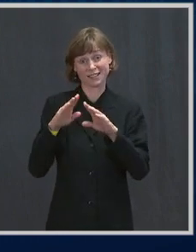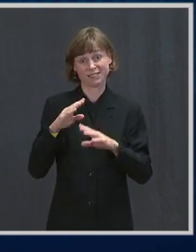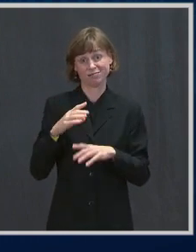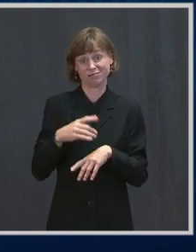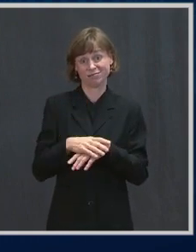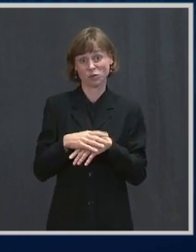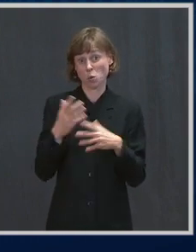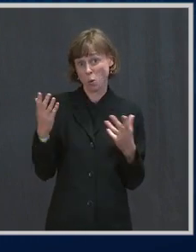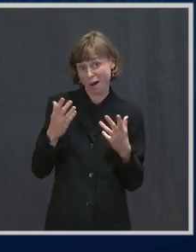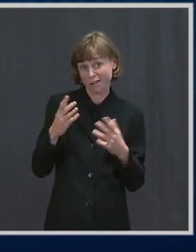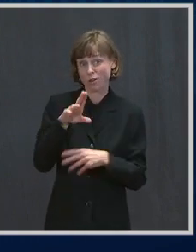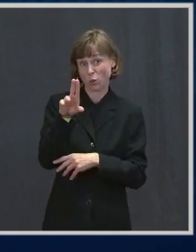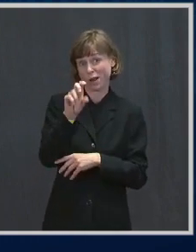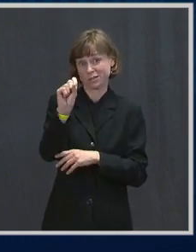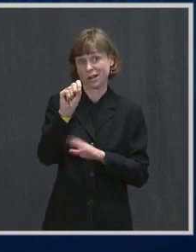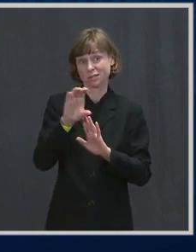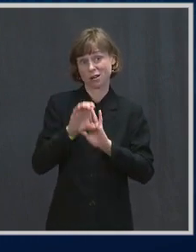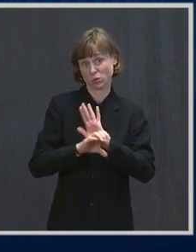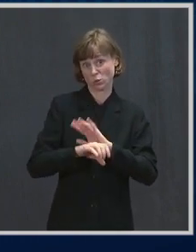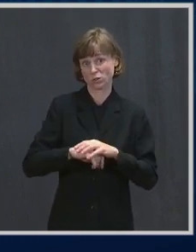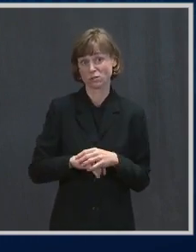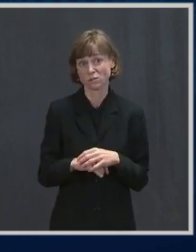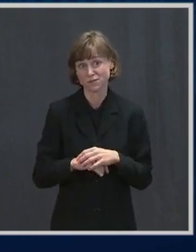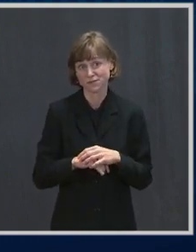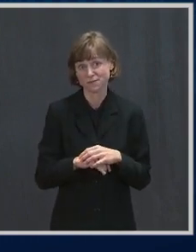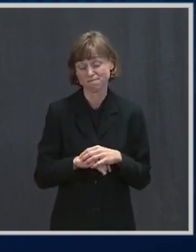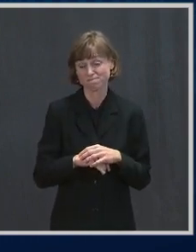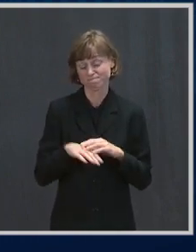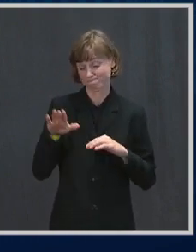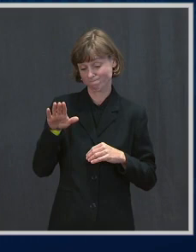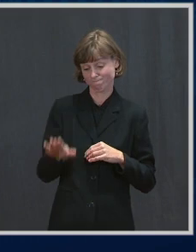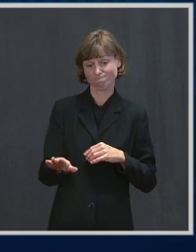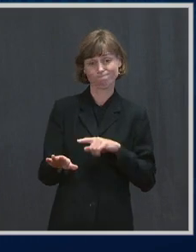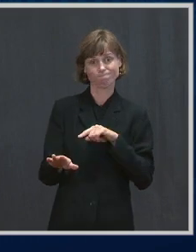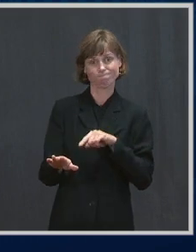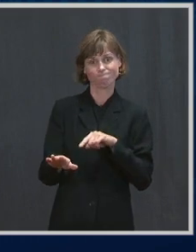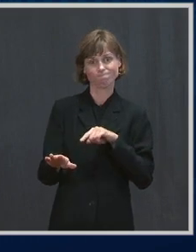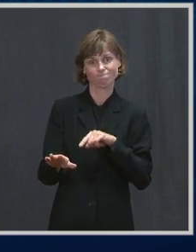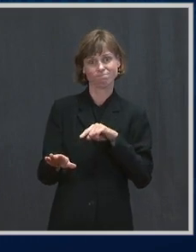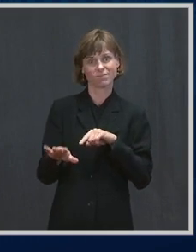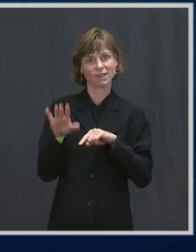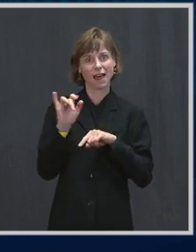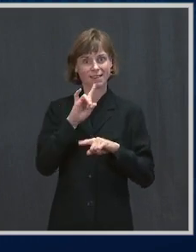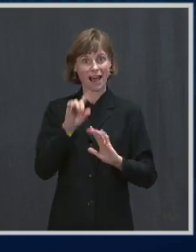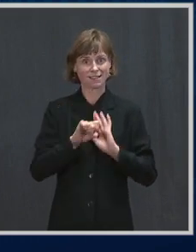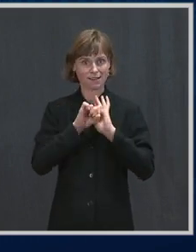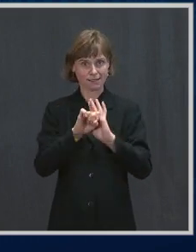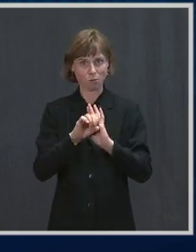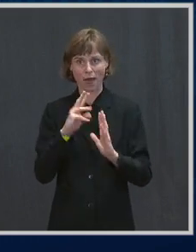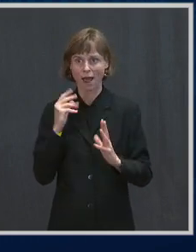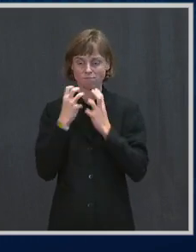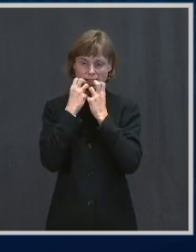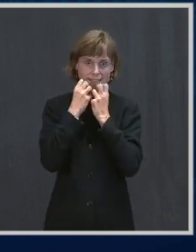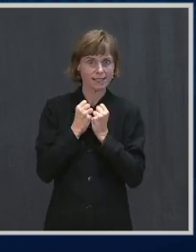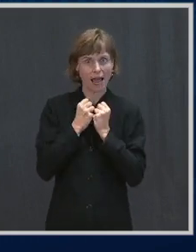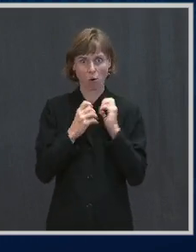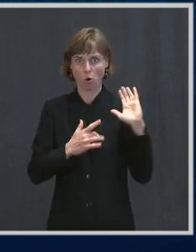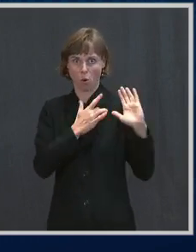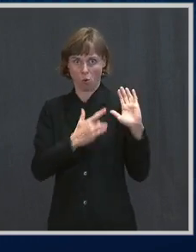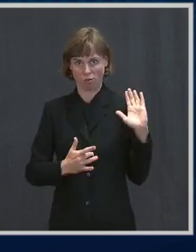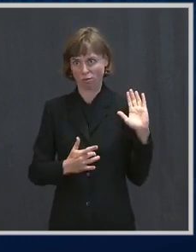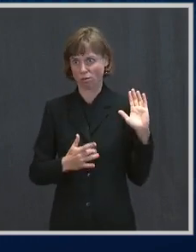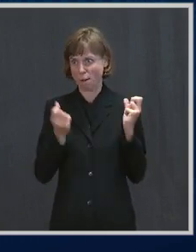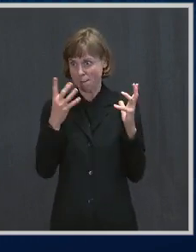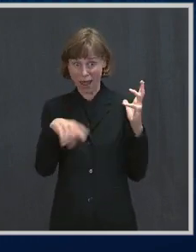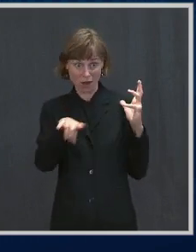United States Constitution. And it was a simple and it is a sacred oath, one many of you,